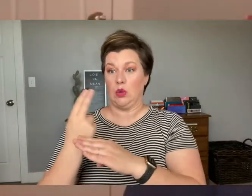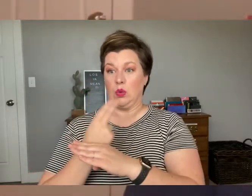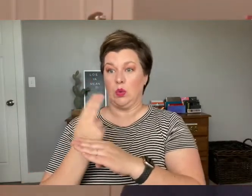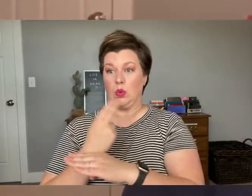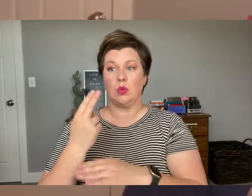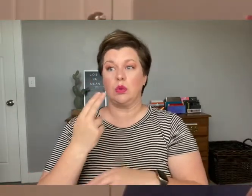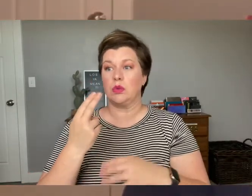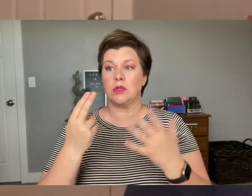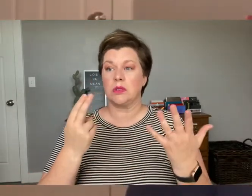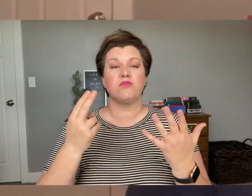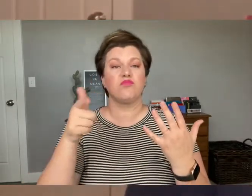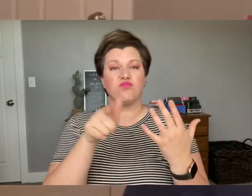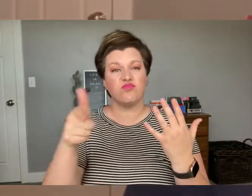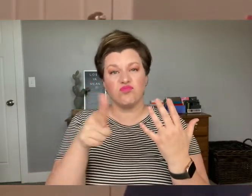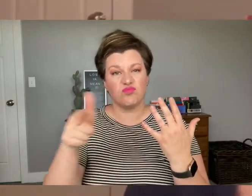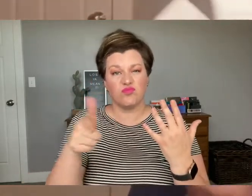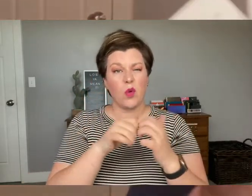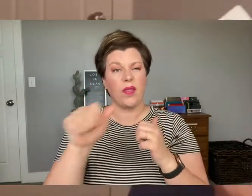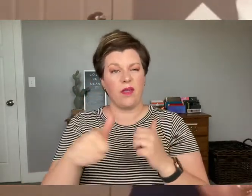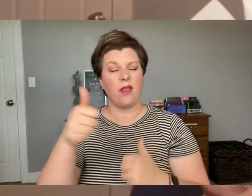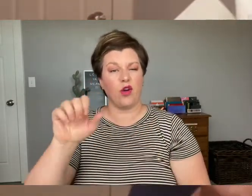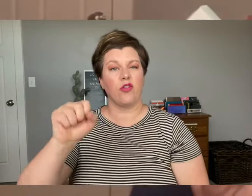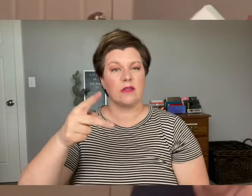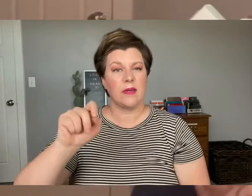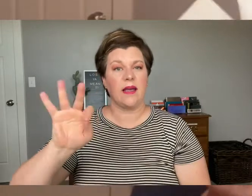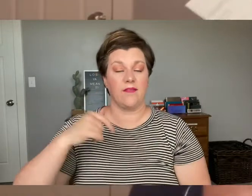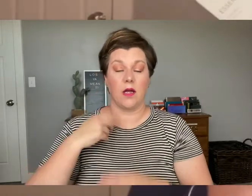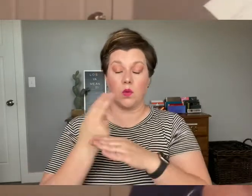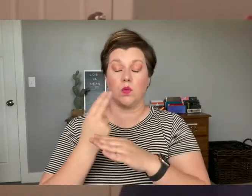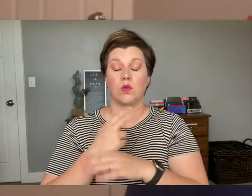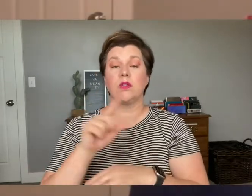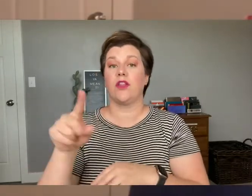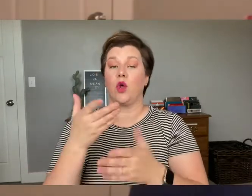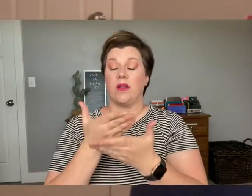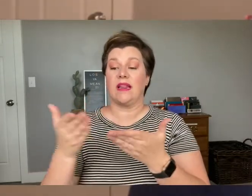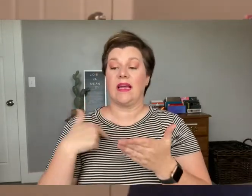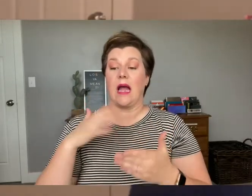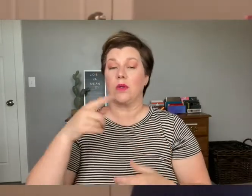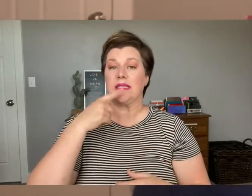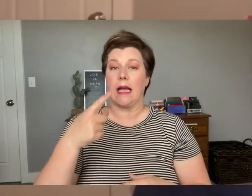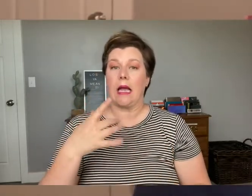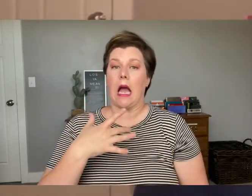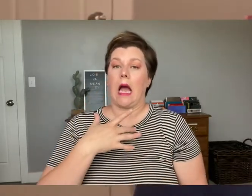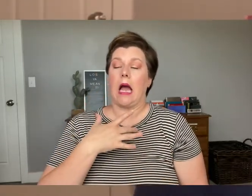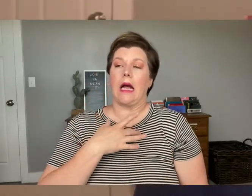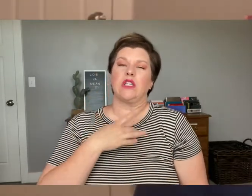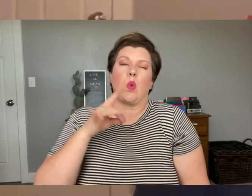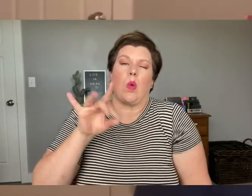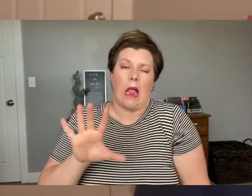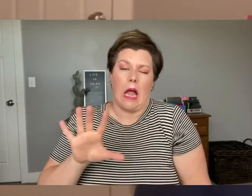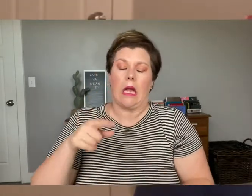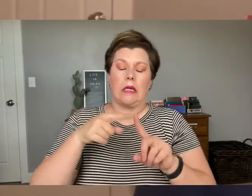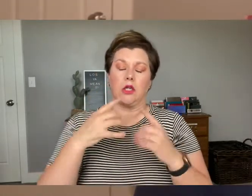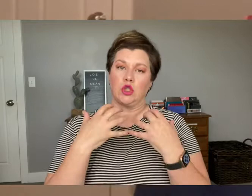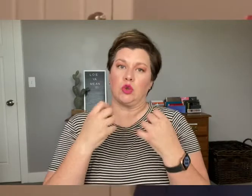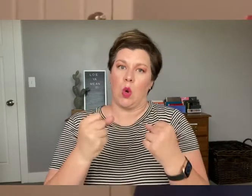SPF. I have been using this just a little bit, interchanging it with my other SPFs that I use. The only thing that I will say that I